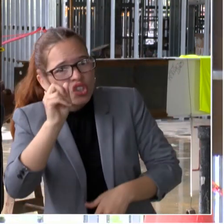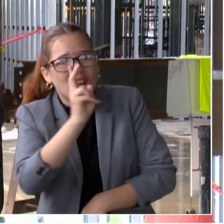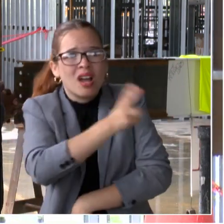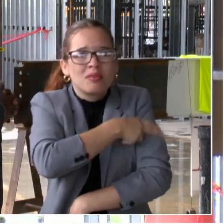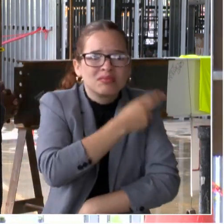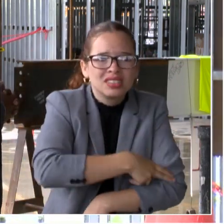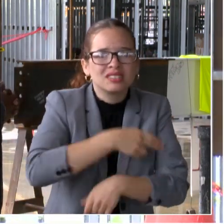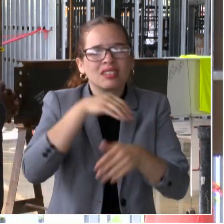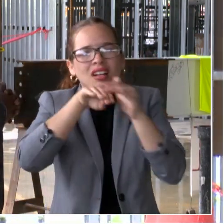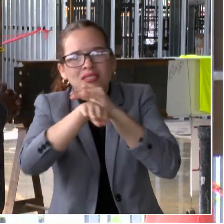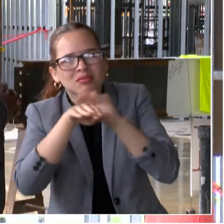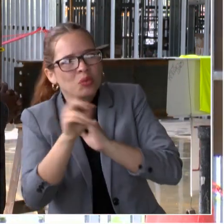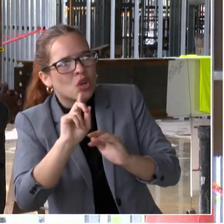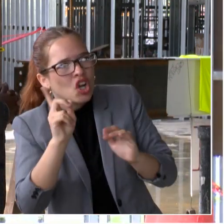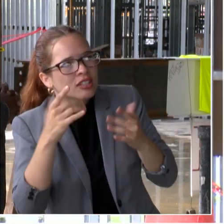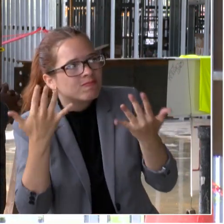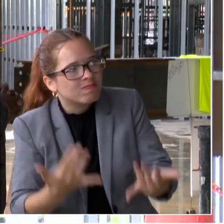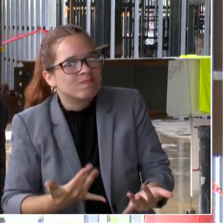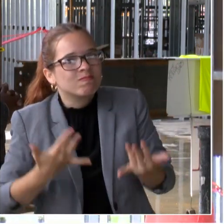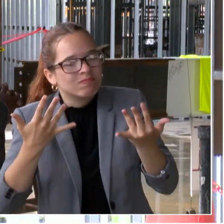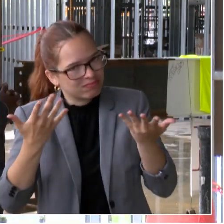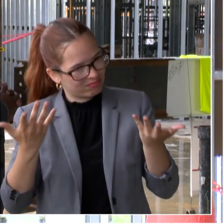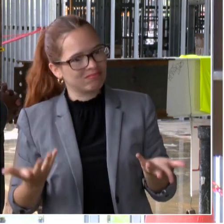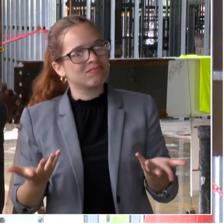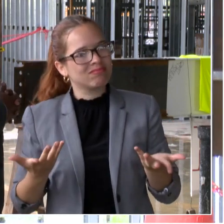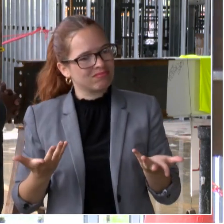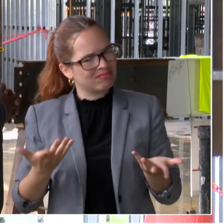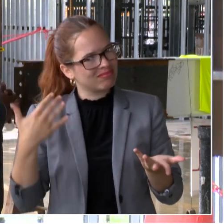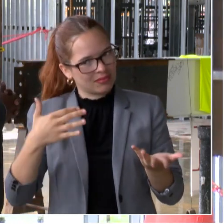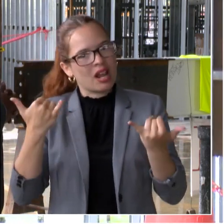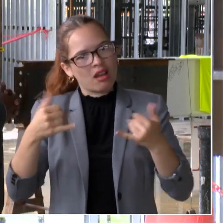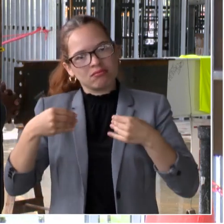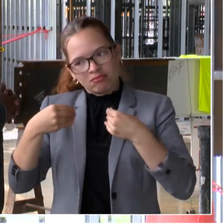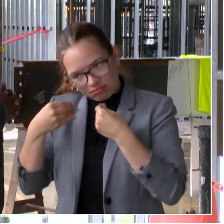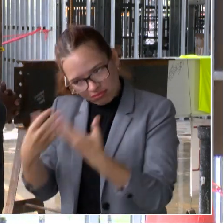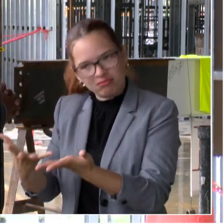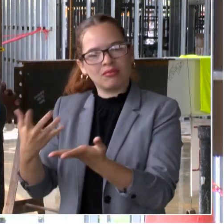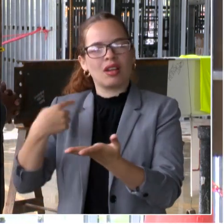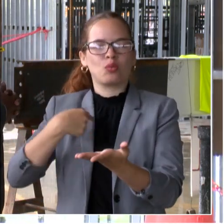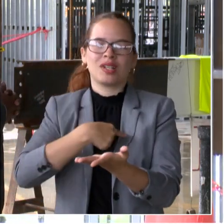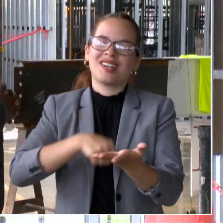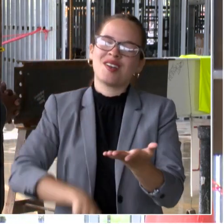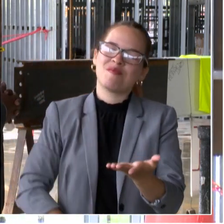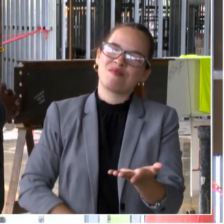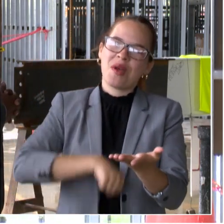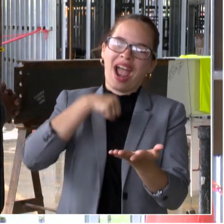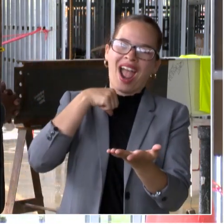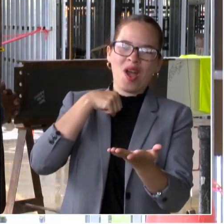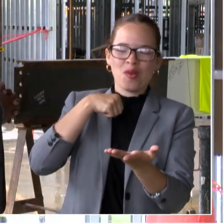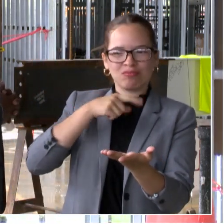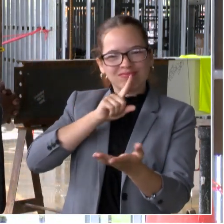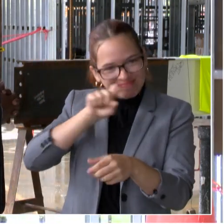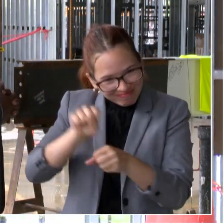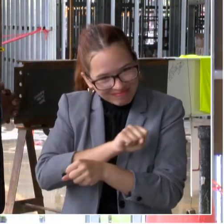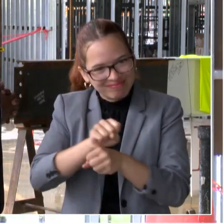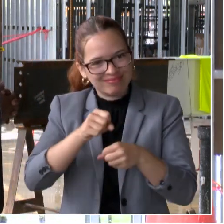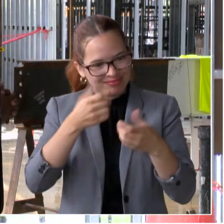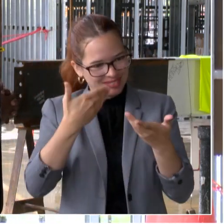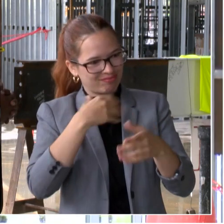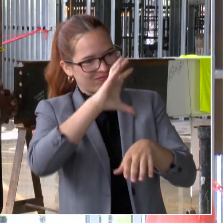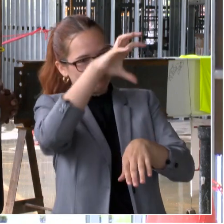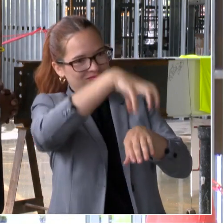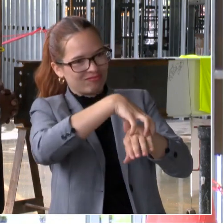with GW Health. Our residents have long awaited for a quality healthcare system. We have some of the highest health disparities